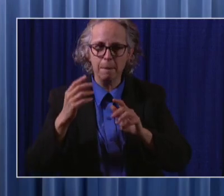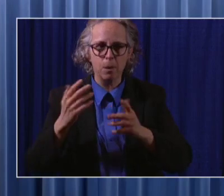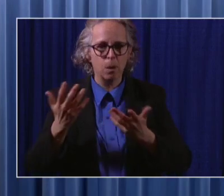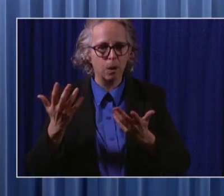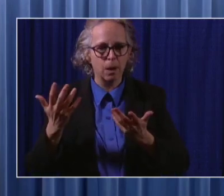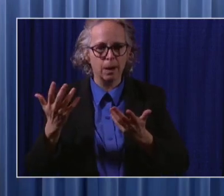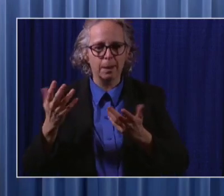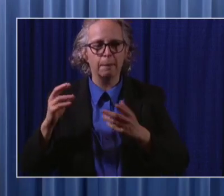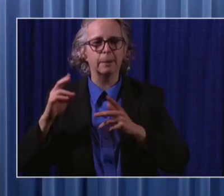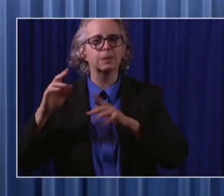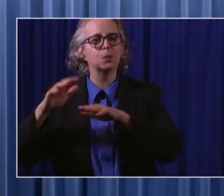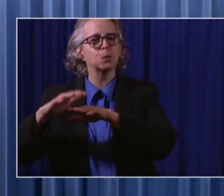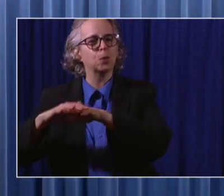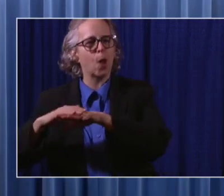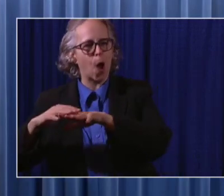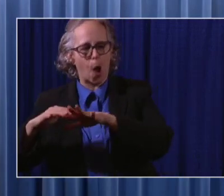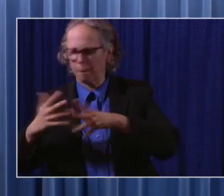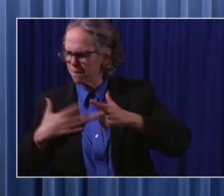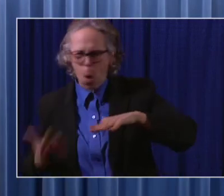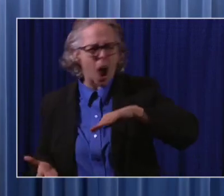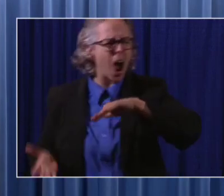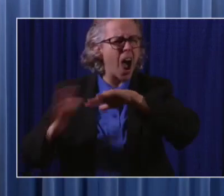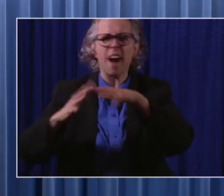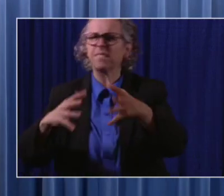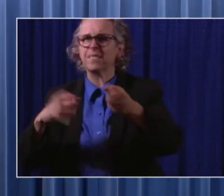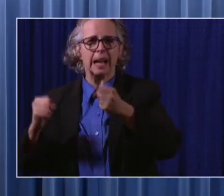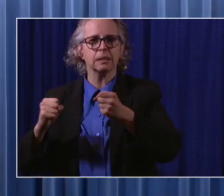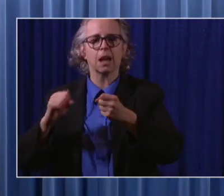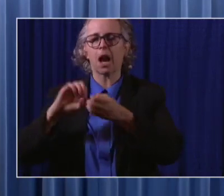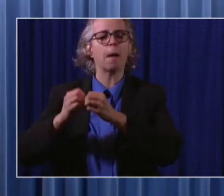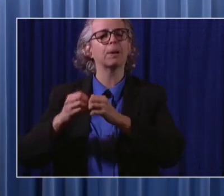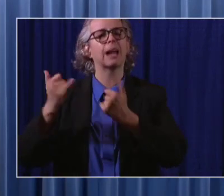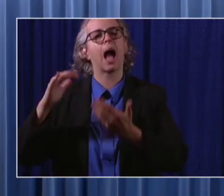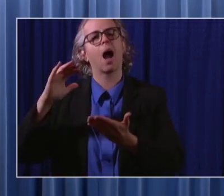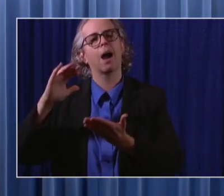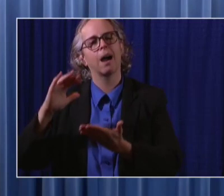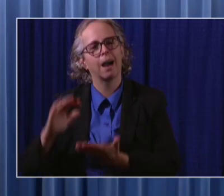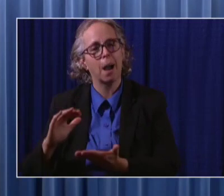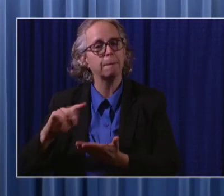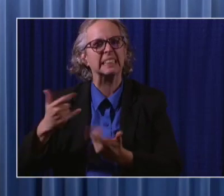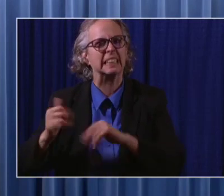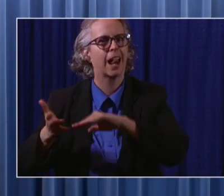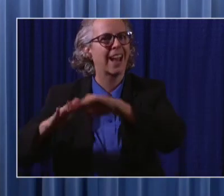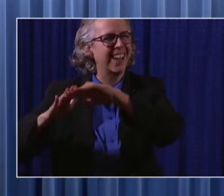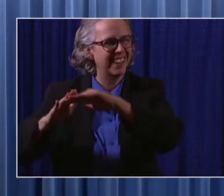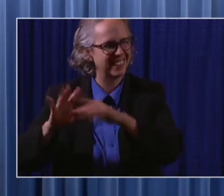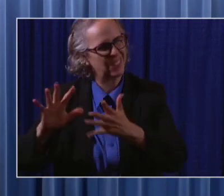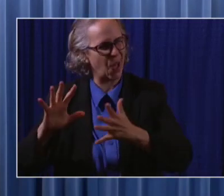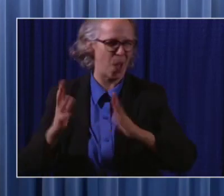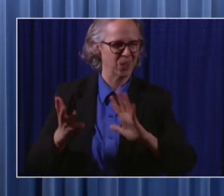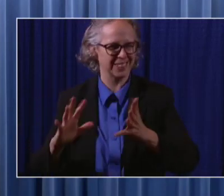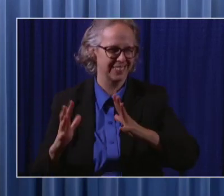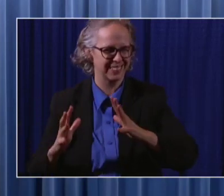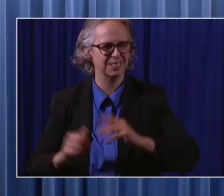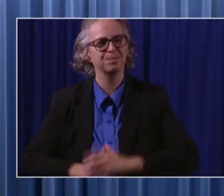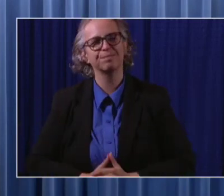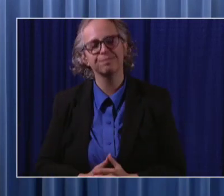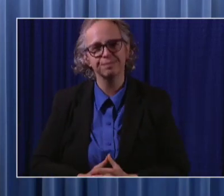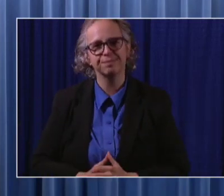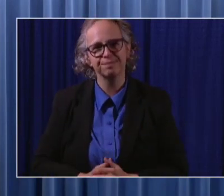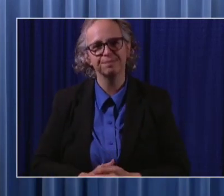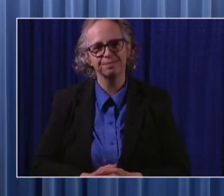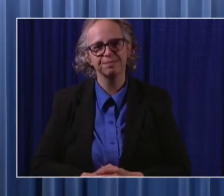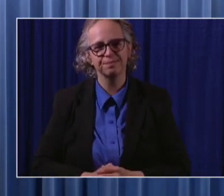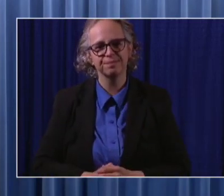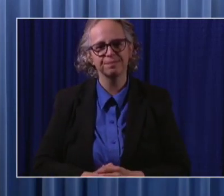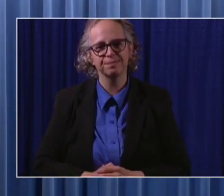in Allen County, the increase is not as rapid as it has been in the past. Things are moving in a